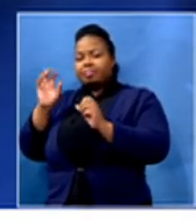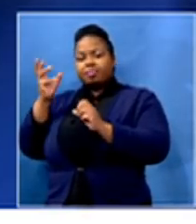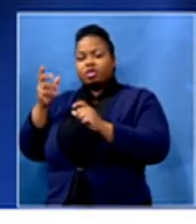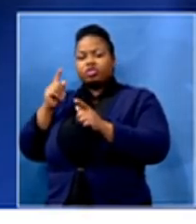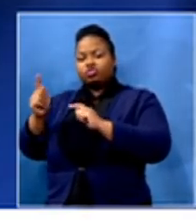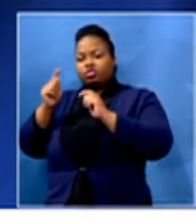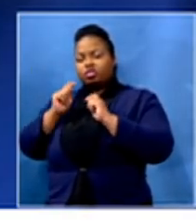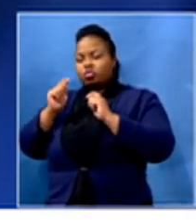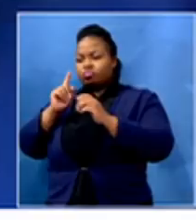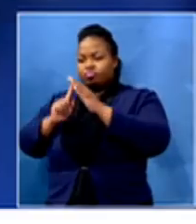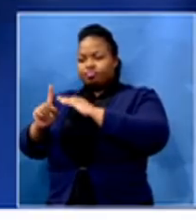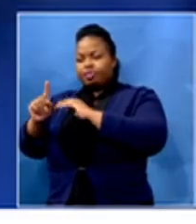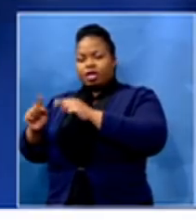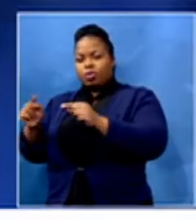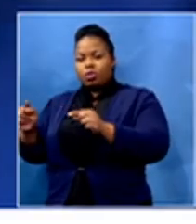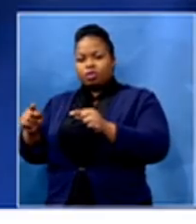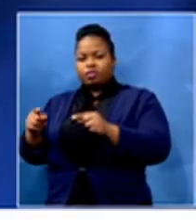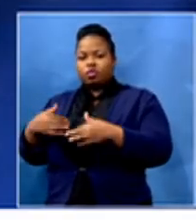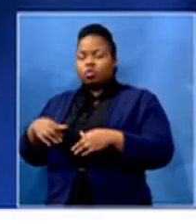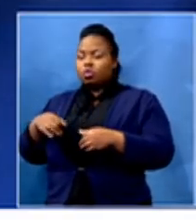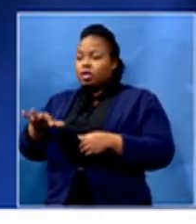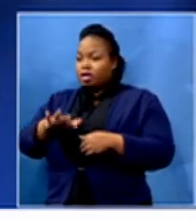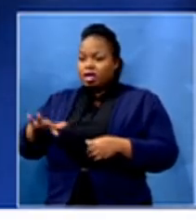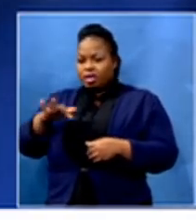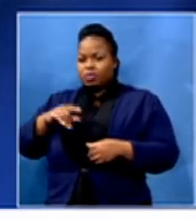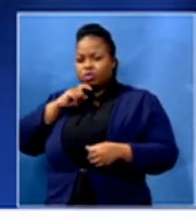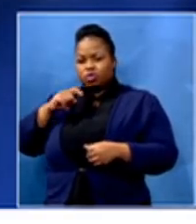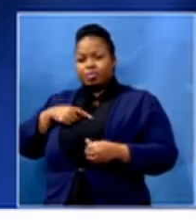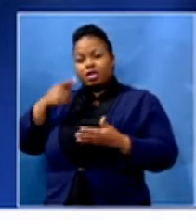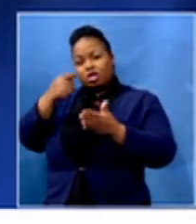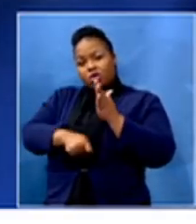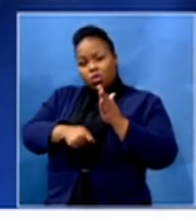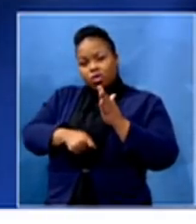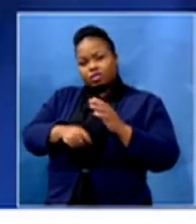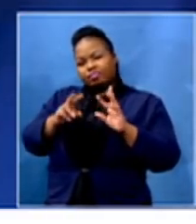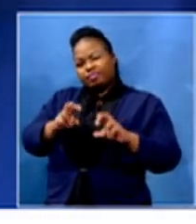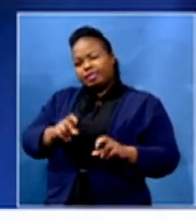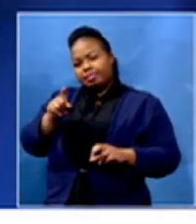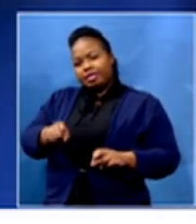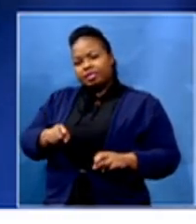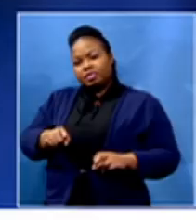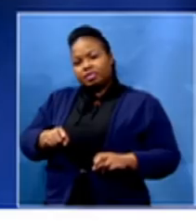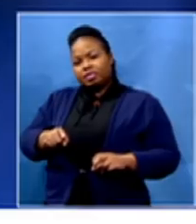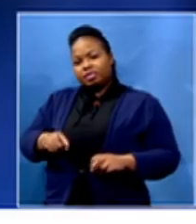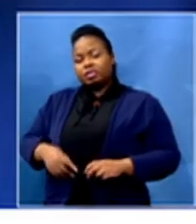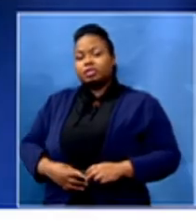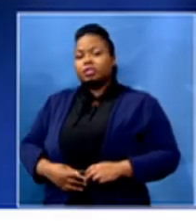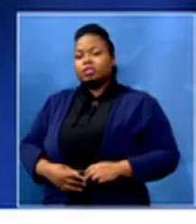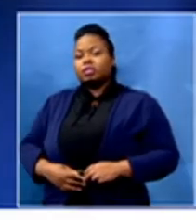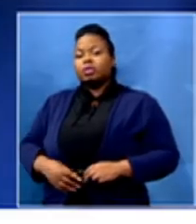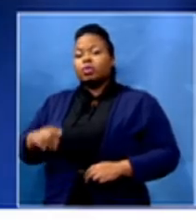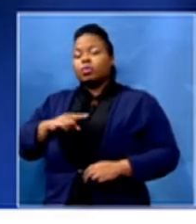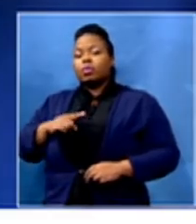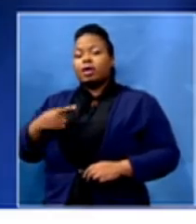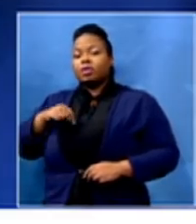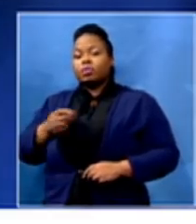a limited area where we thought they would be useful. Now, the cost thereof is that we investigate, because it's management points. Once we get all sorts of